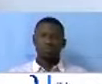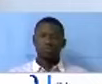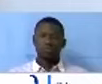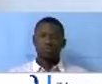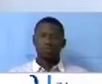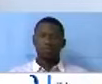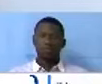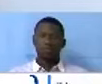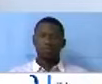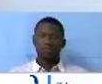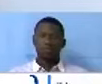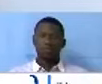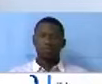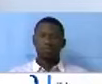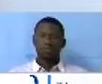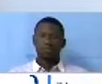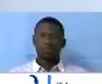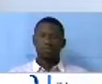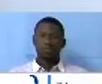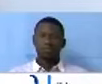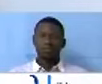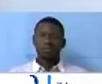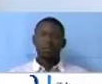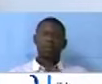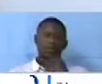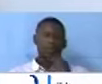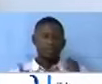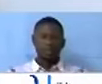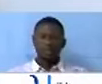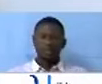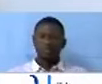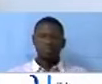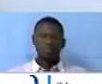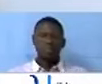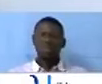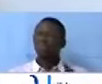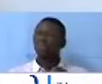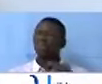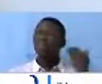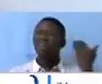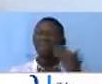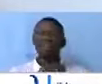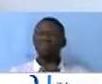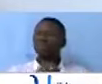Chairman, excuse me. I was totally against torture. Fine.